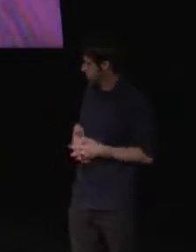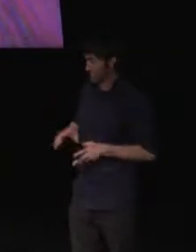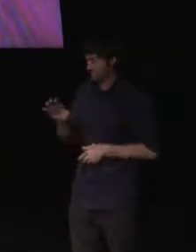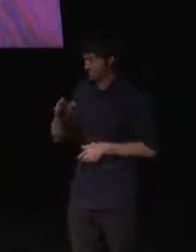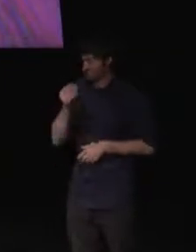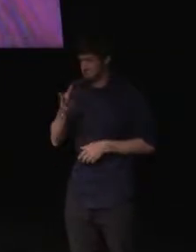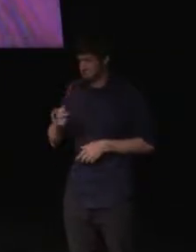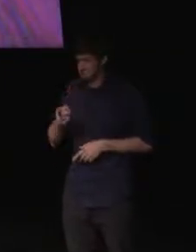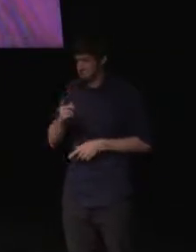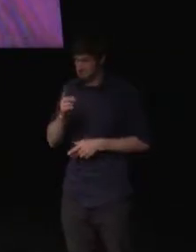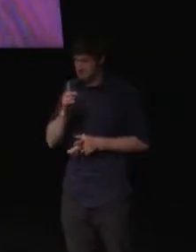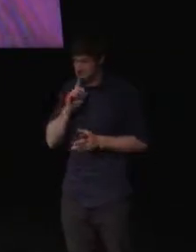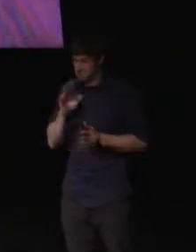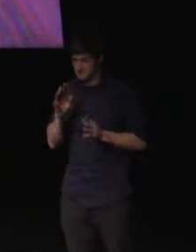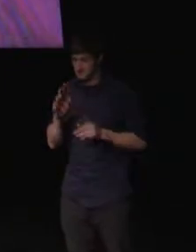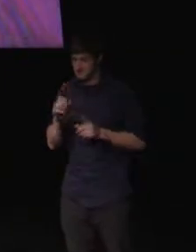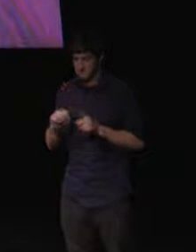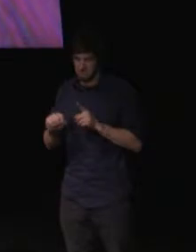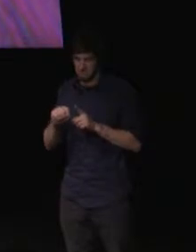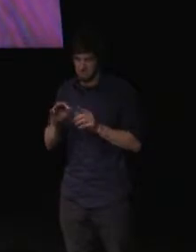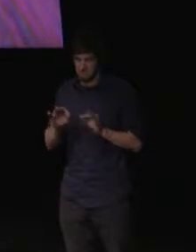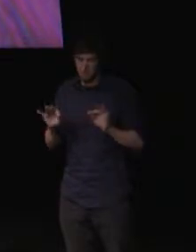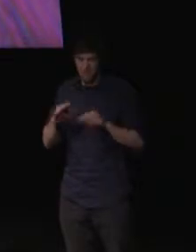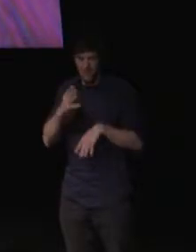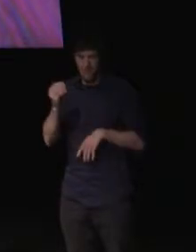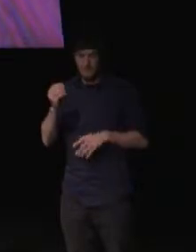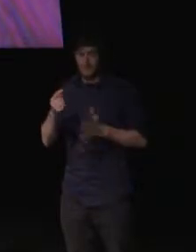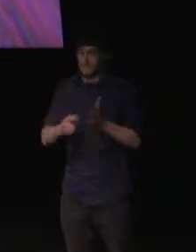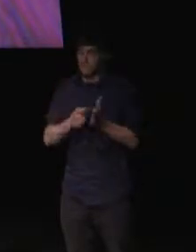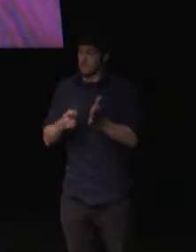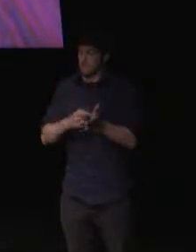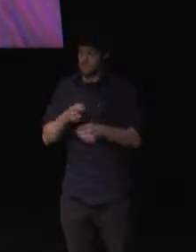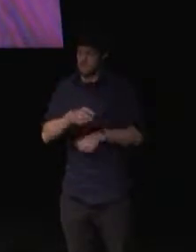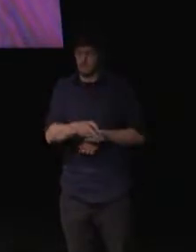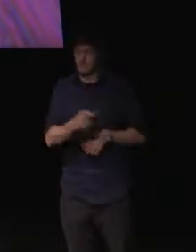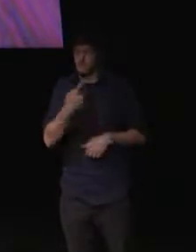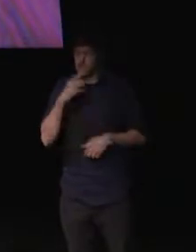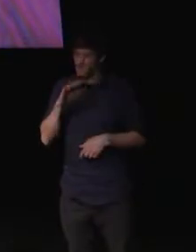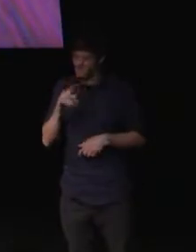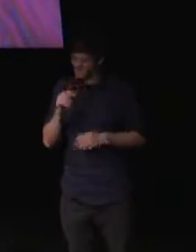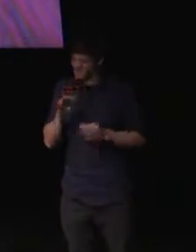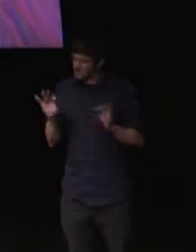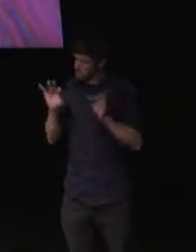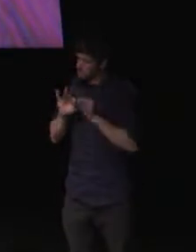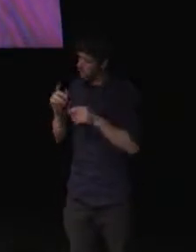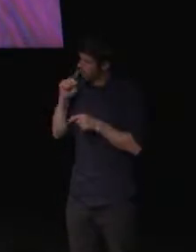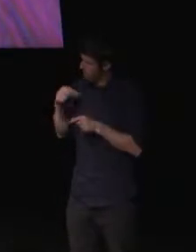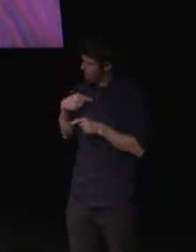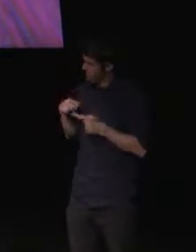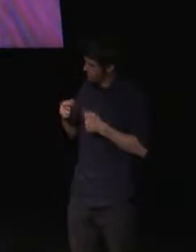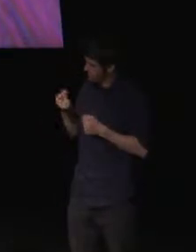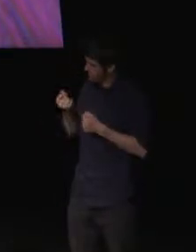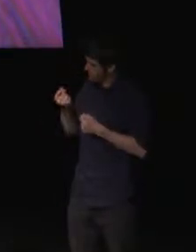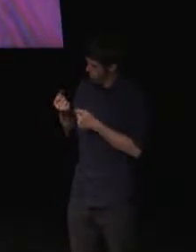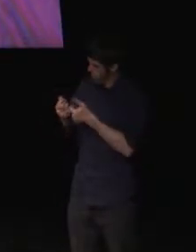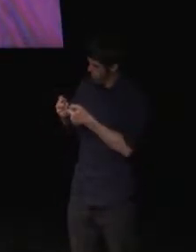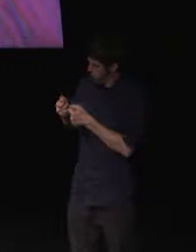just as important to me to be able to hold a game controller as it is to hold a wad of tissue paper and wipe my own behind after the bathroom.